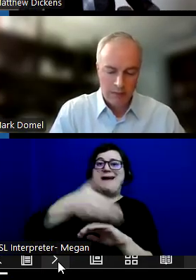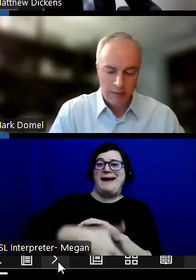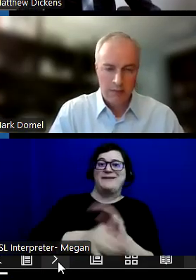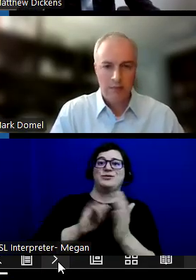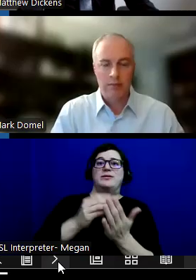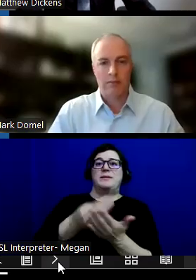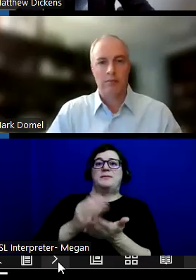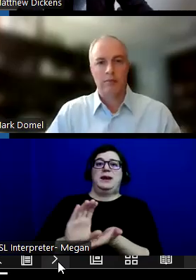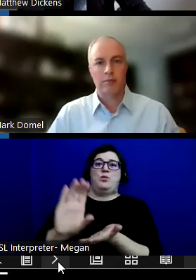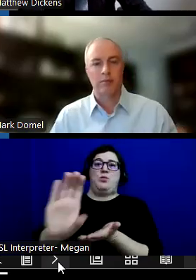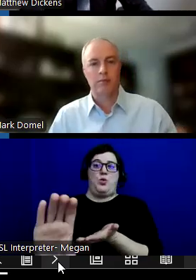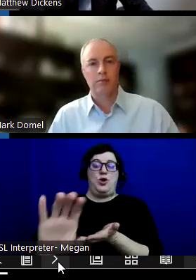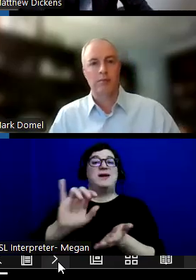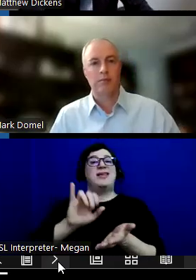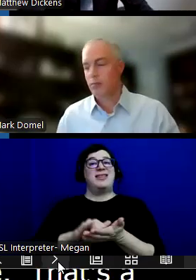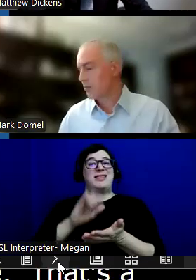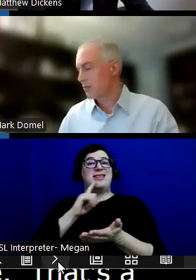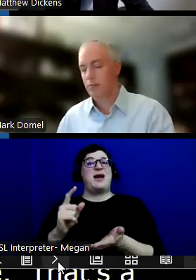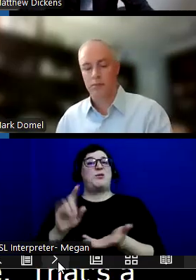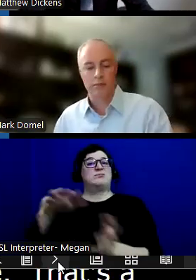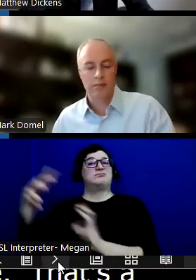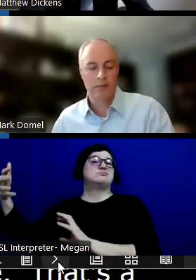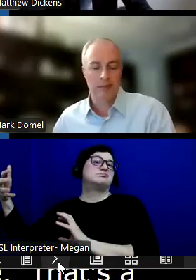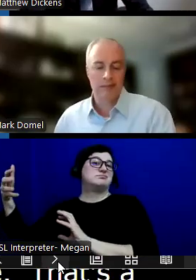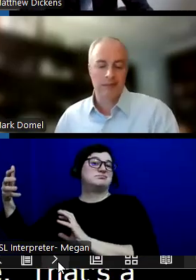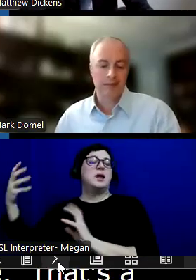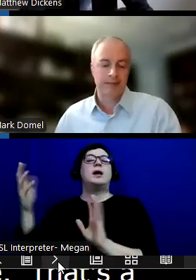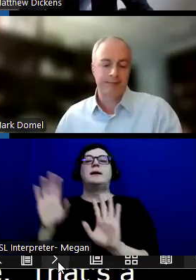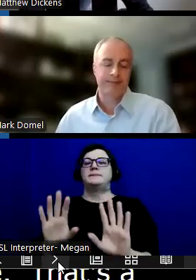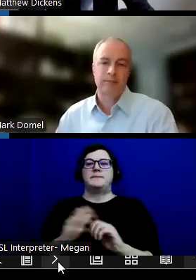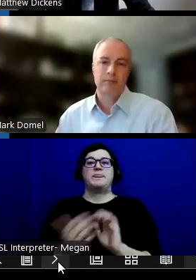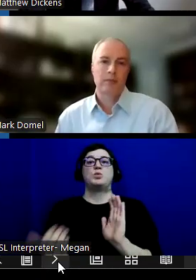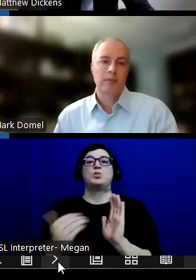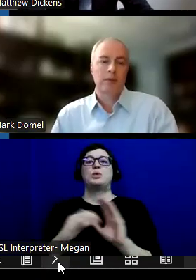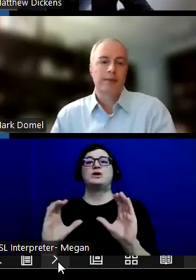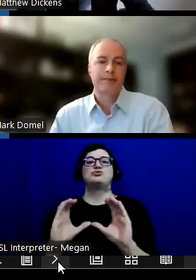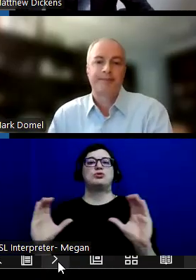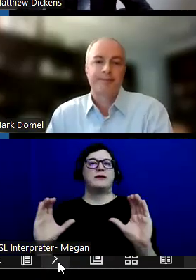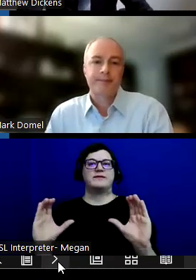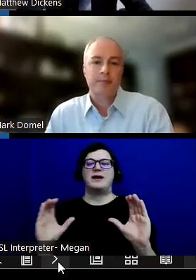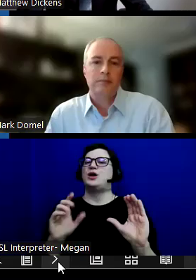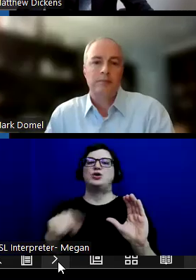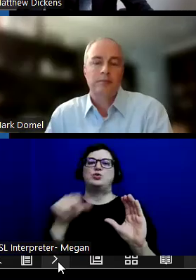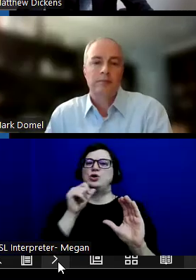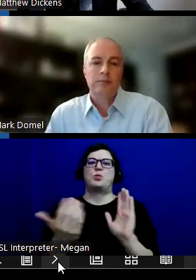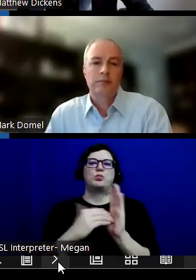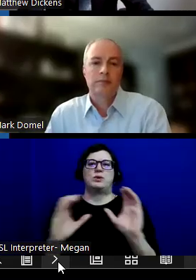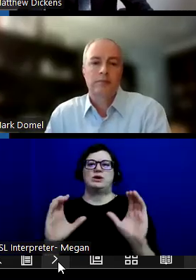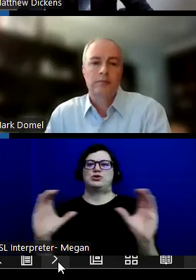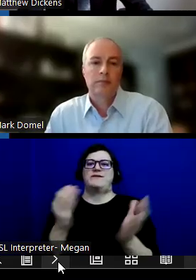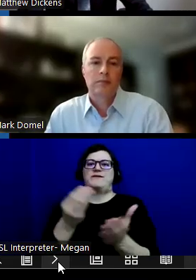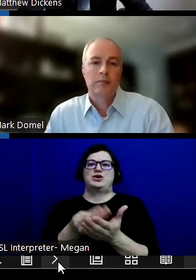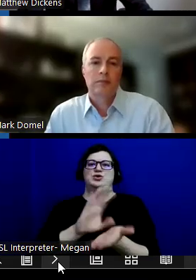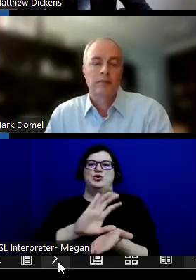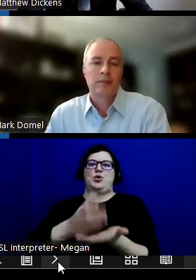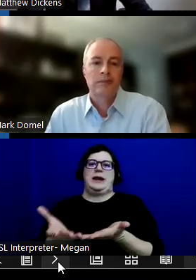eligibility? We do not, when you recertify, you do not recertify income. So you are not taken out of the program